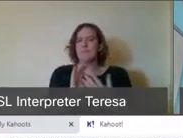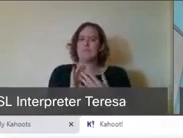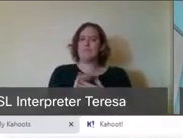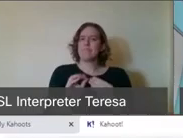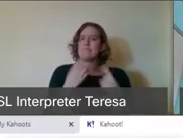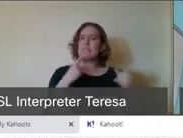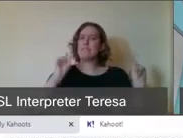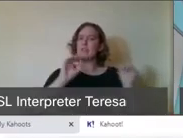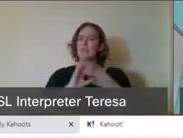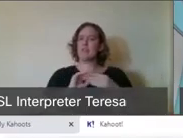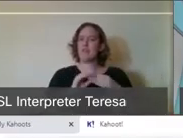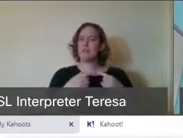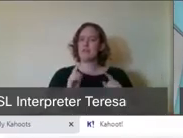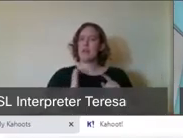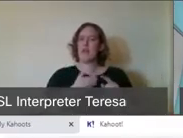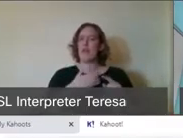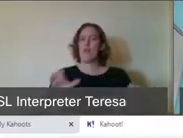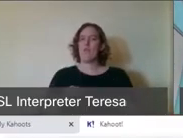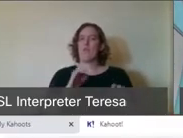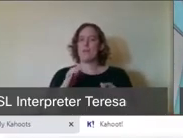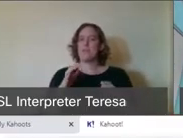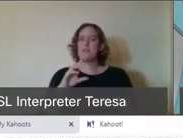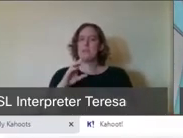in the performance hearing.